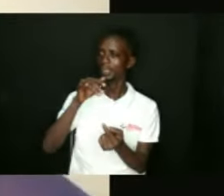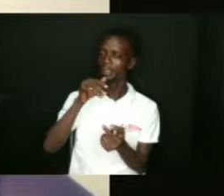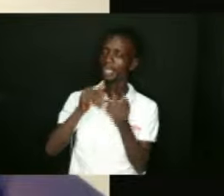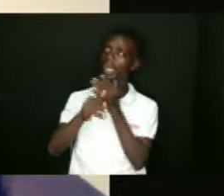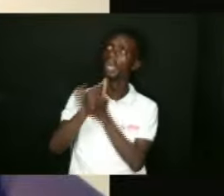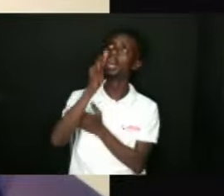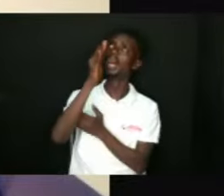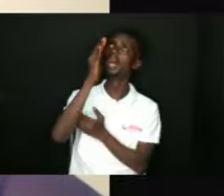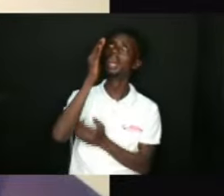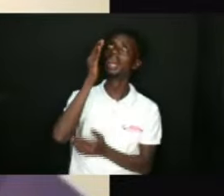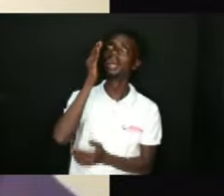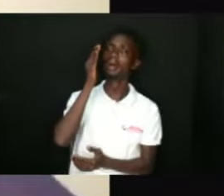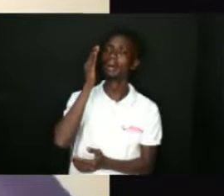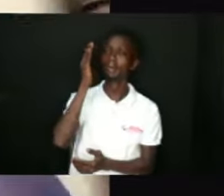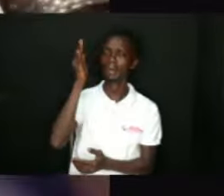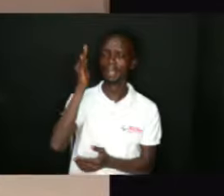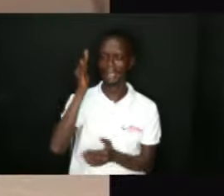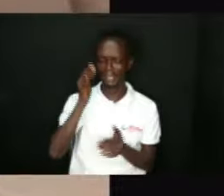wobekasenga